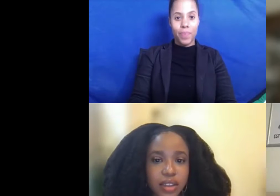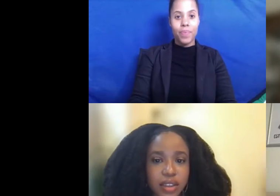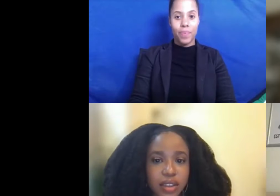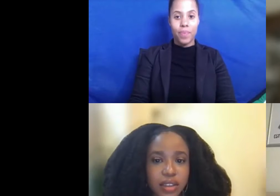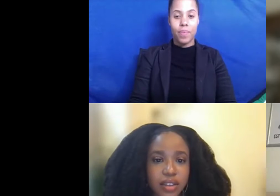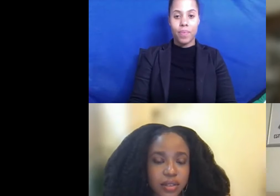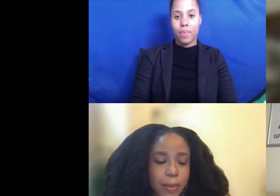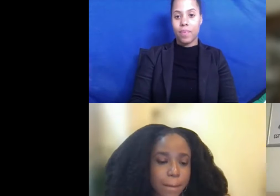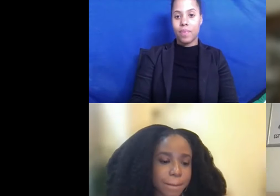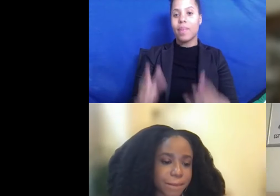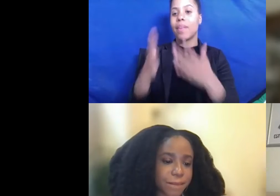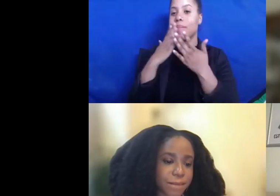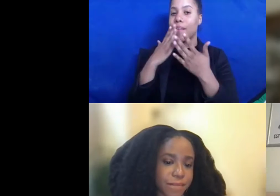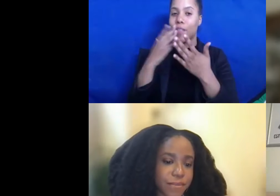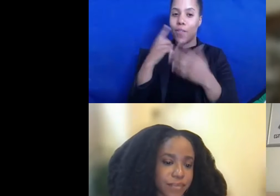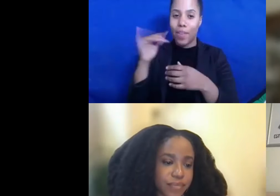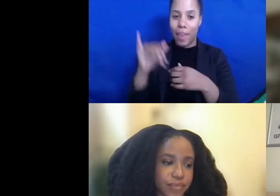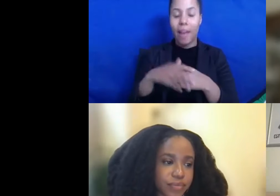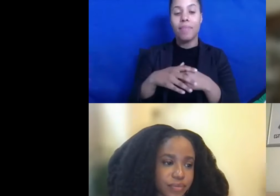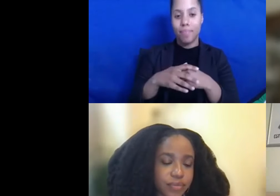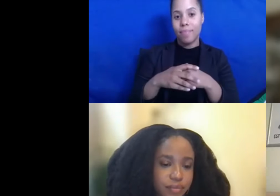Thank you for that report back. Yes, the DEA.